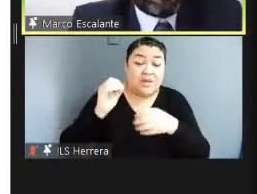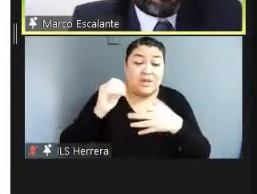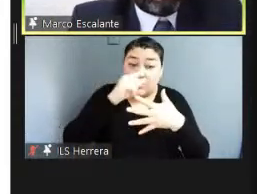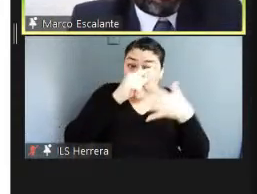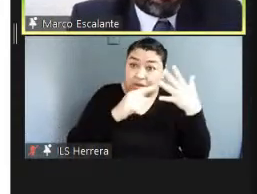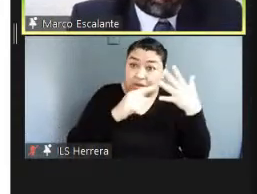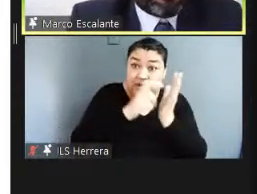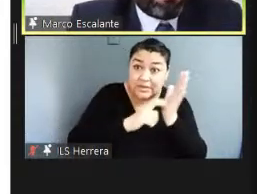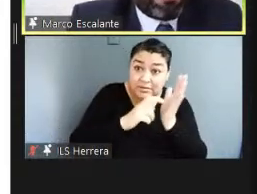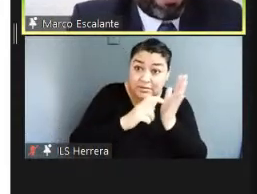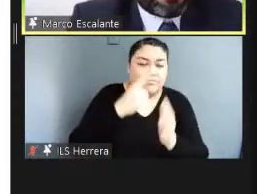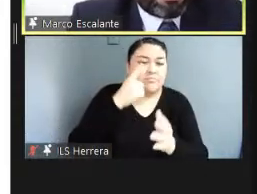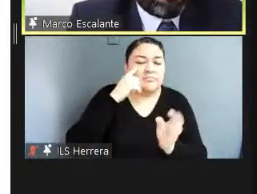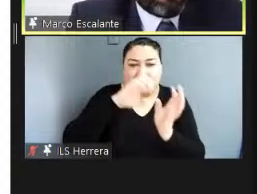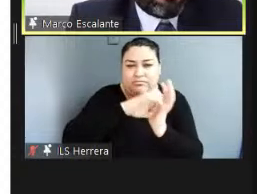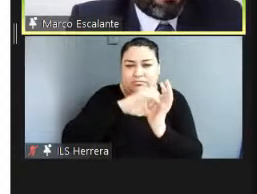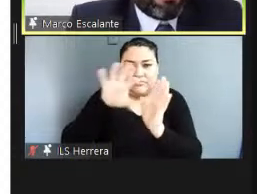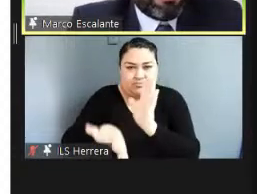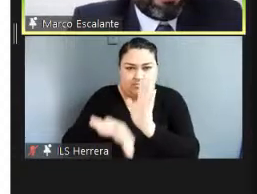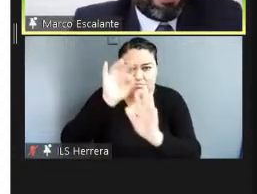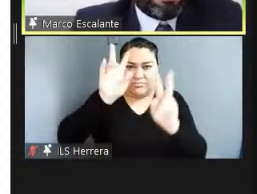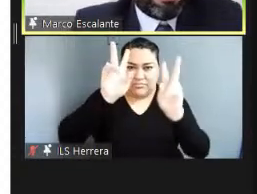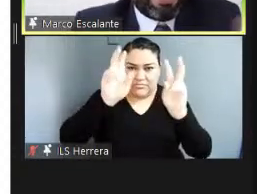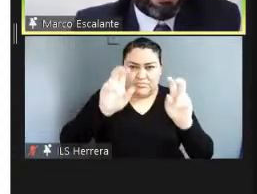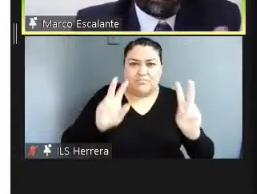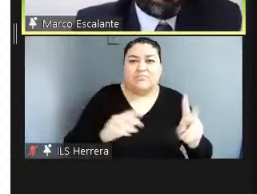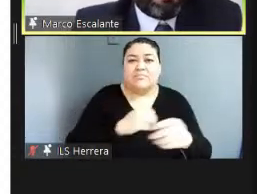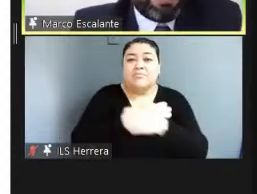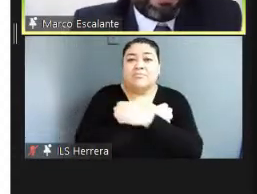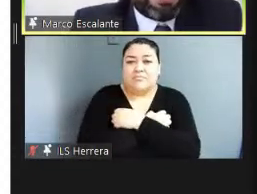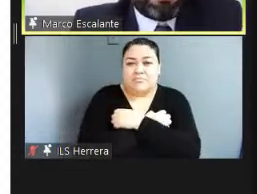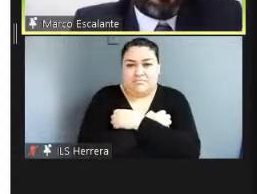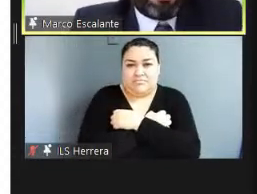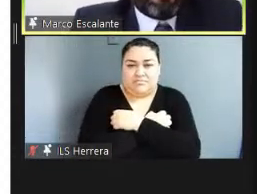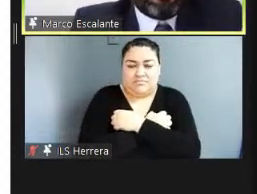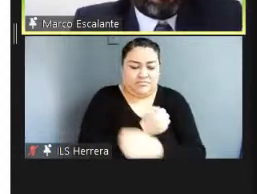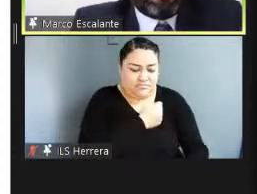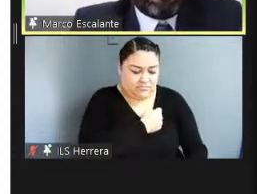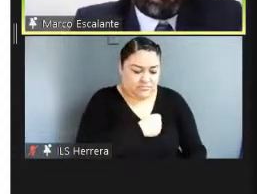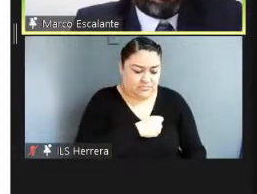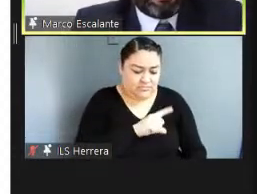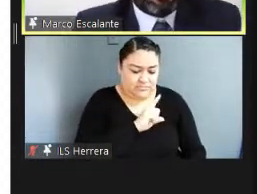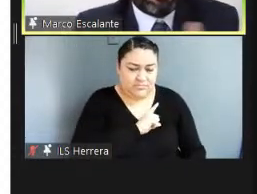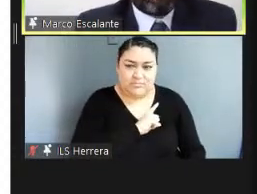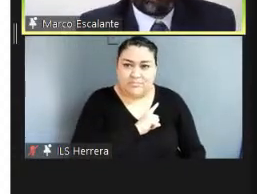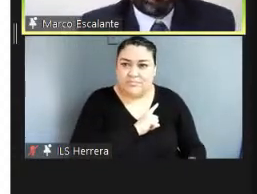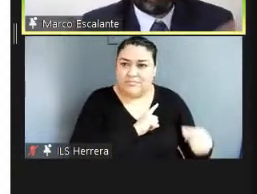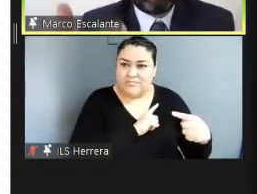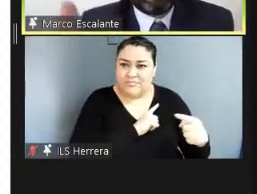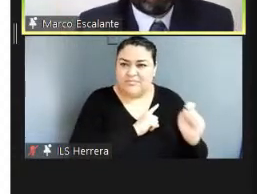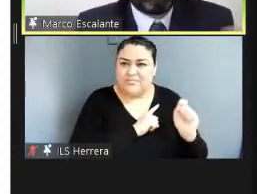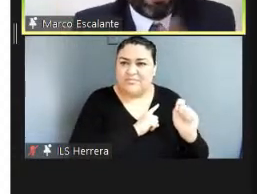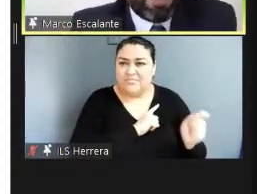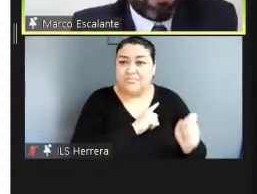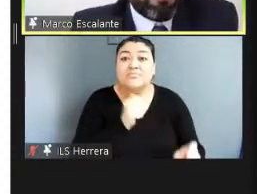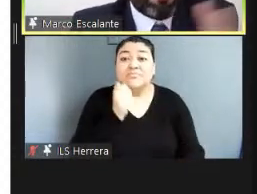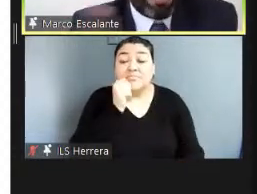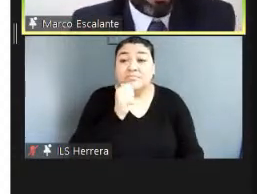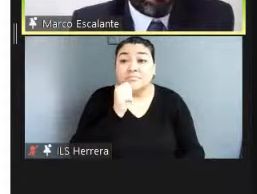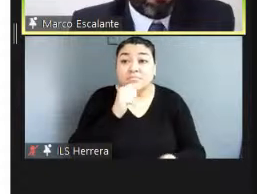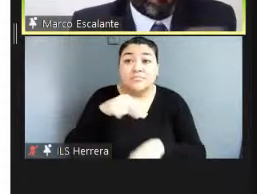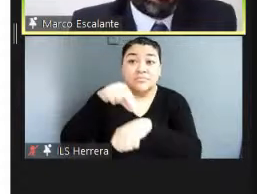change. And one of them is health education. We need to remove